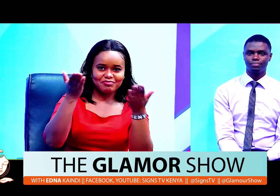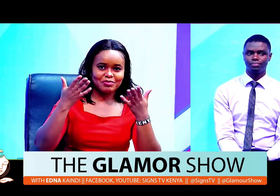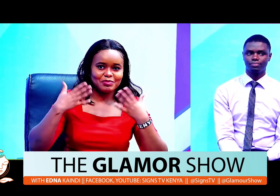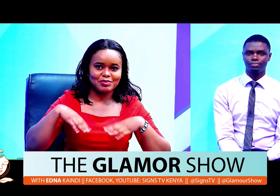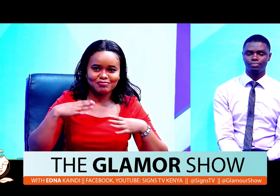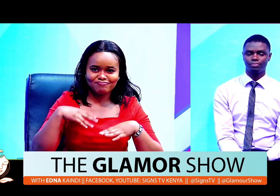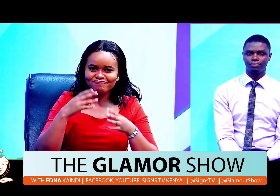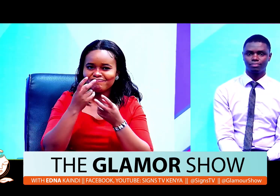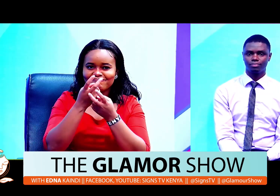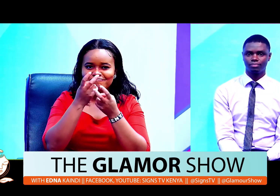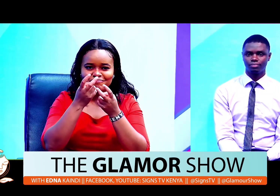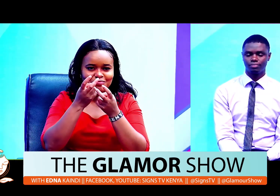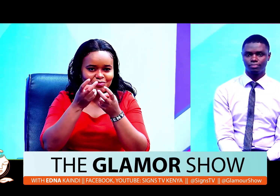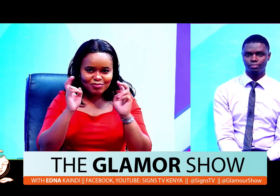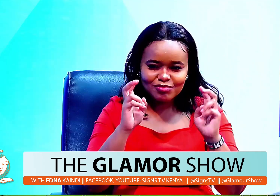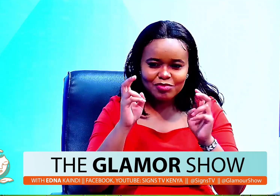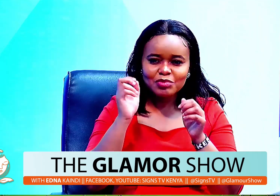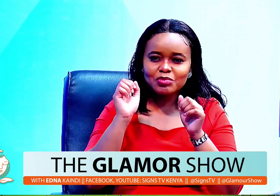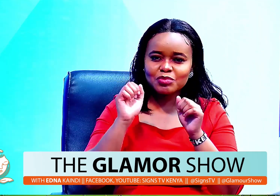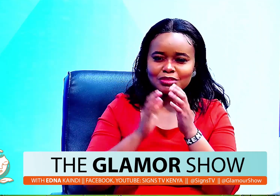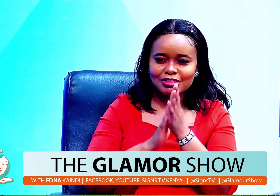So I hope that our viewers